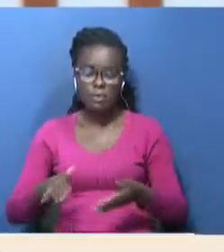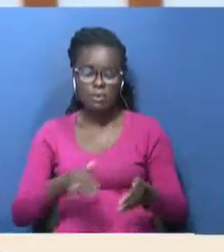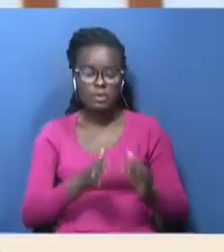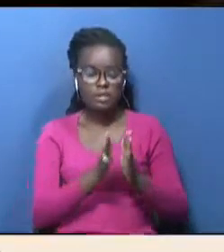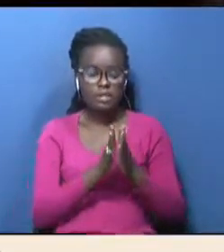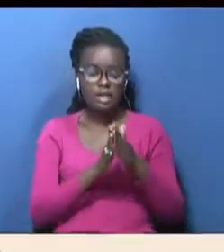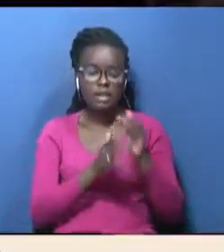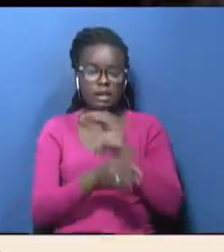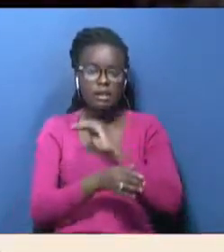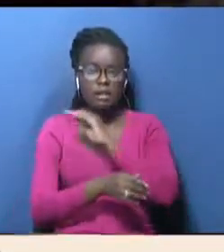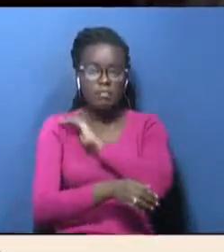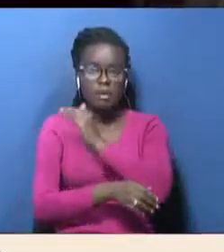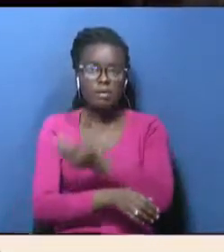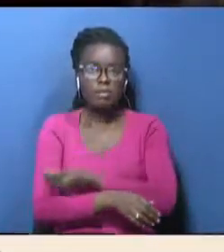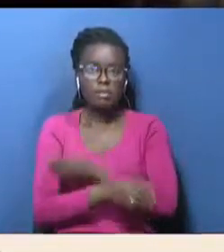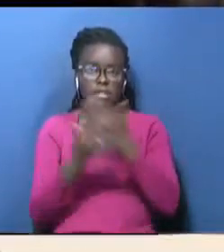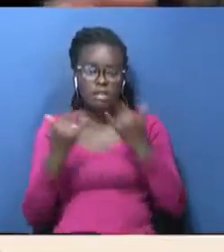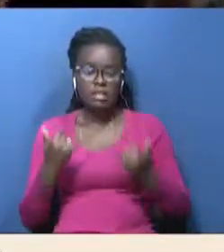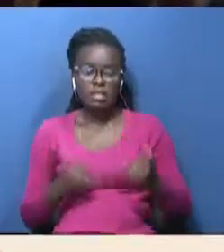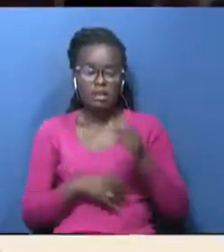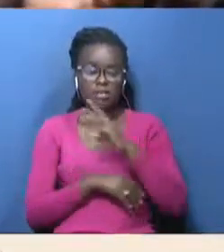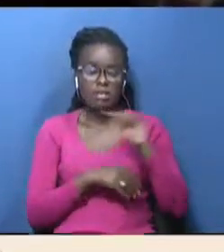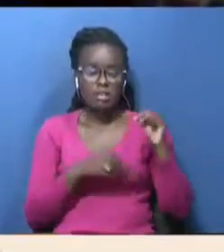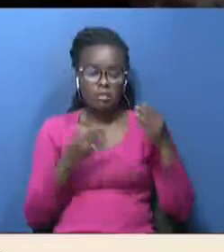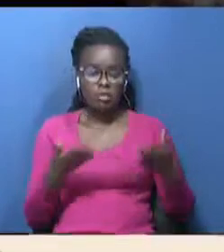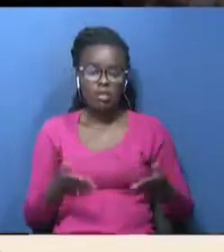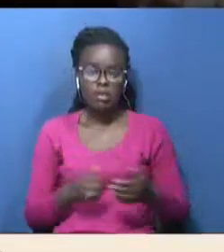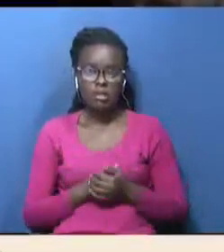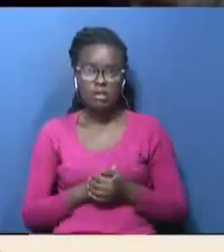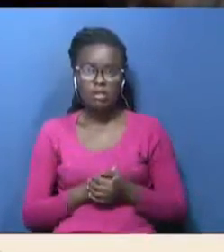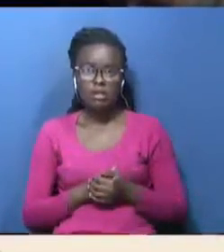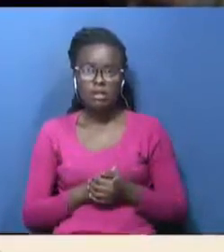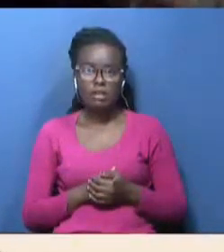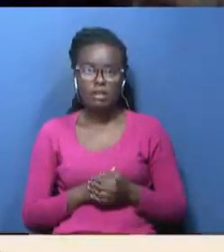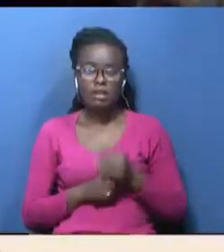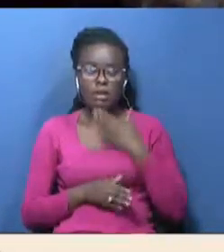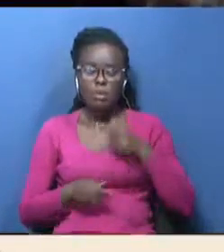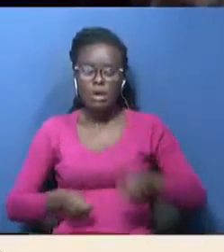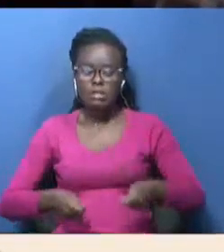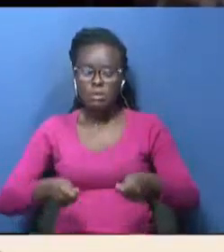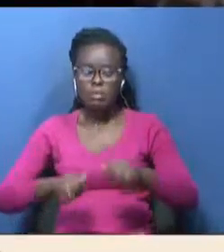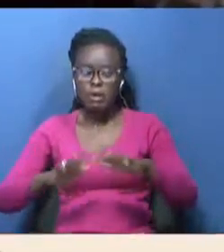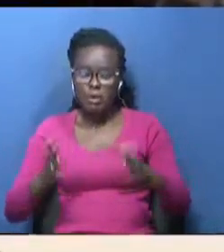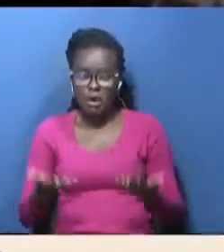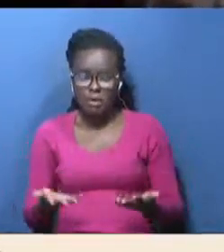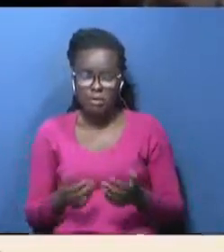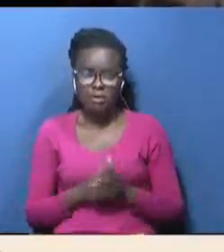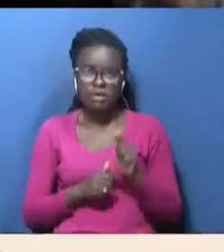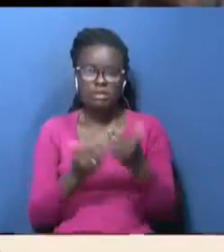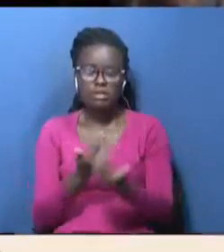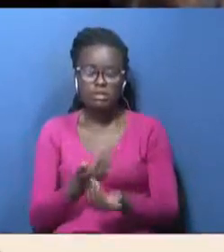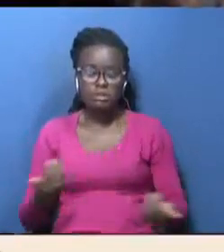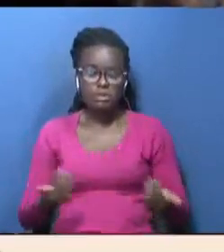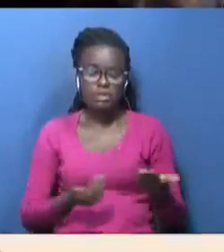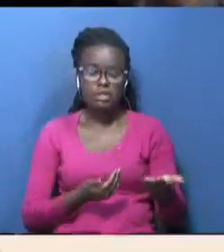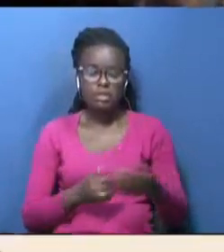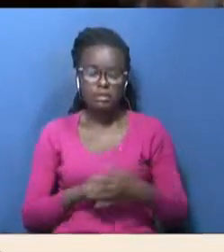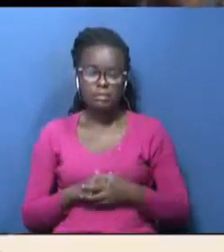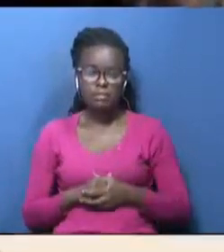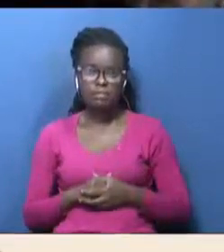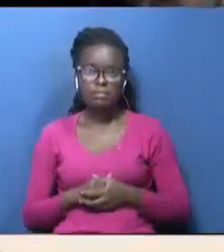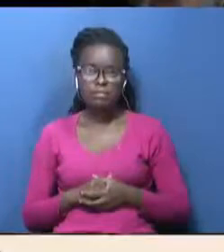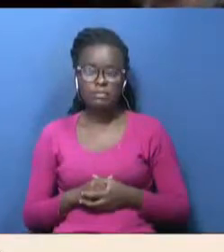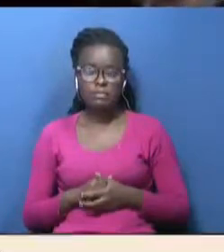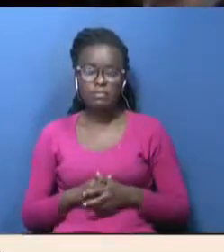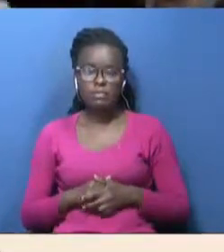around empowerment. Sasa wale ambao wako hapa una haja gani na hiyo wilbaro na watoto hawa?